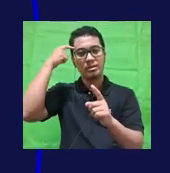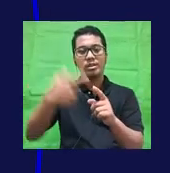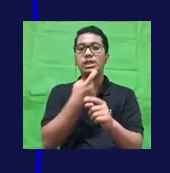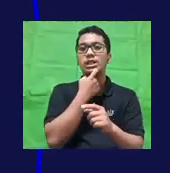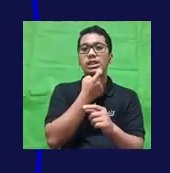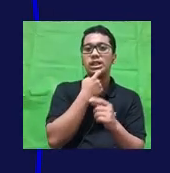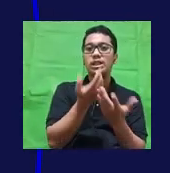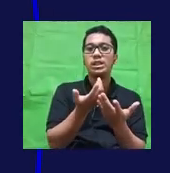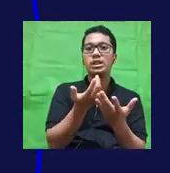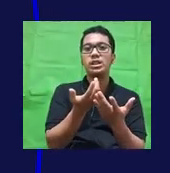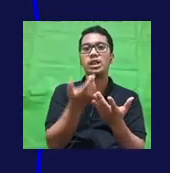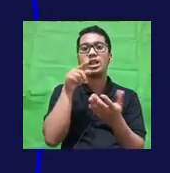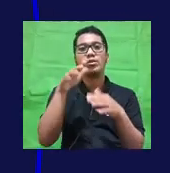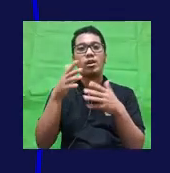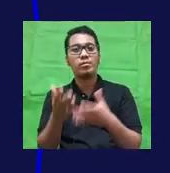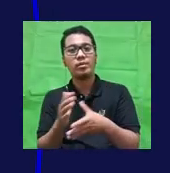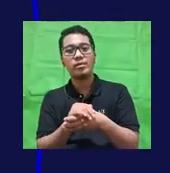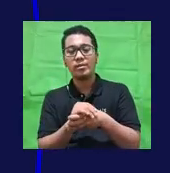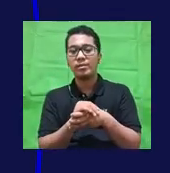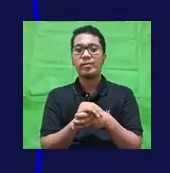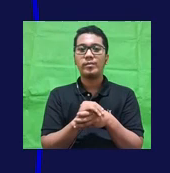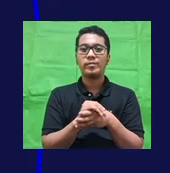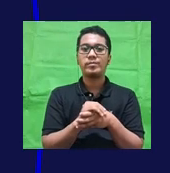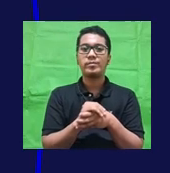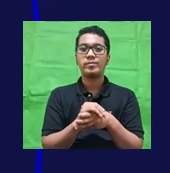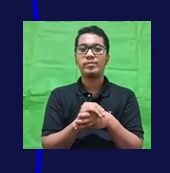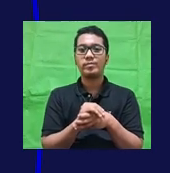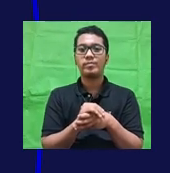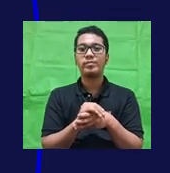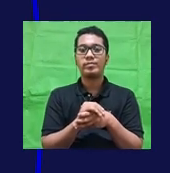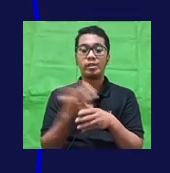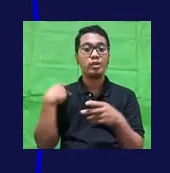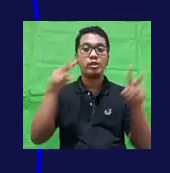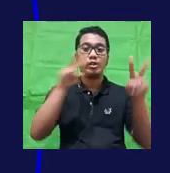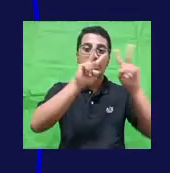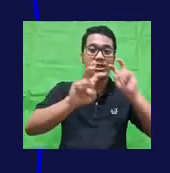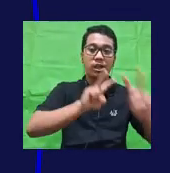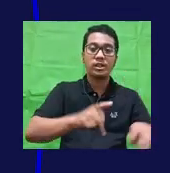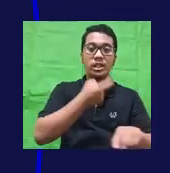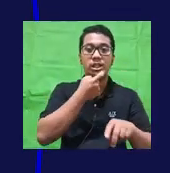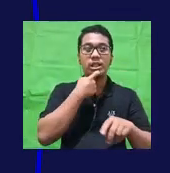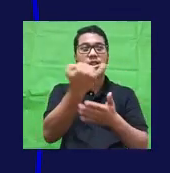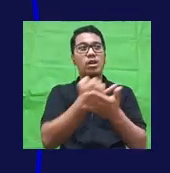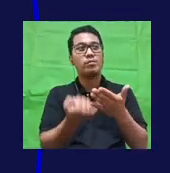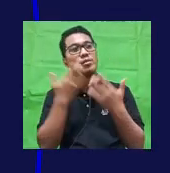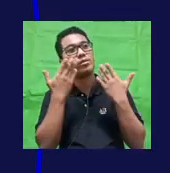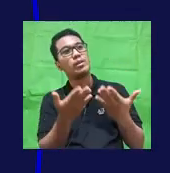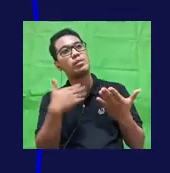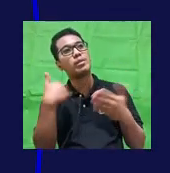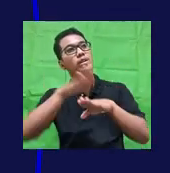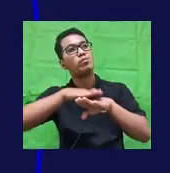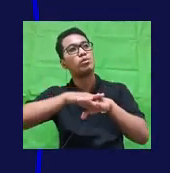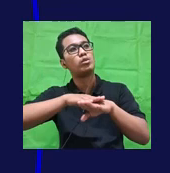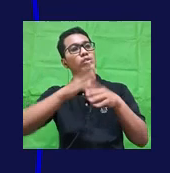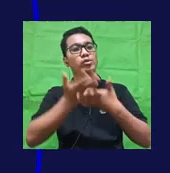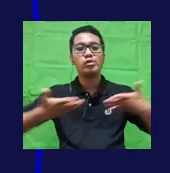specifically they did, the a intimate analysis of it, and also how that opens up in the complex ways.